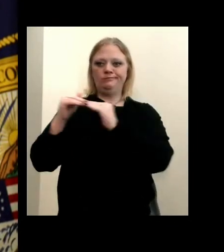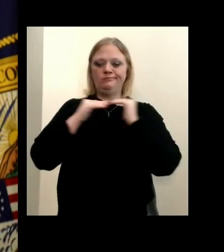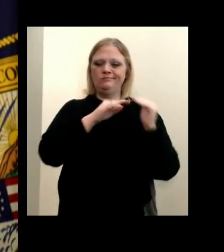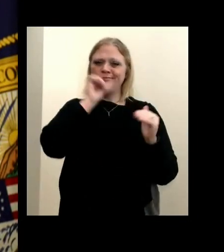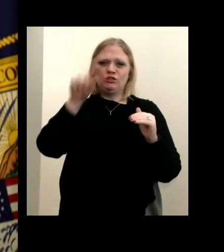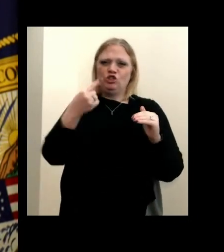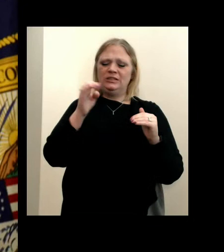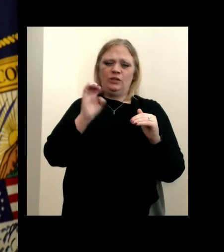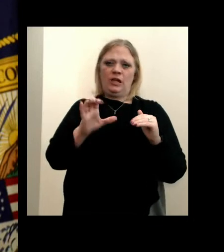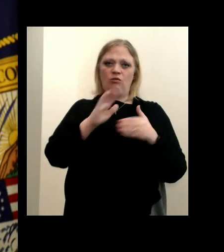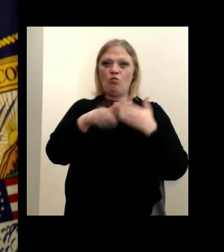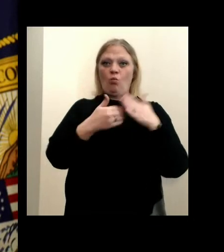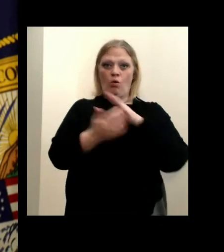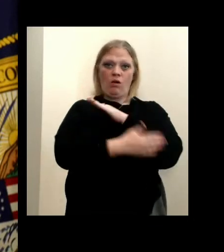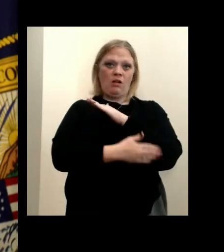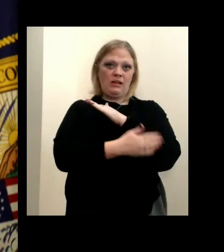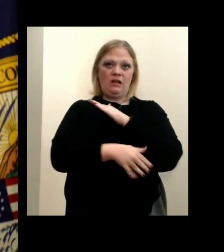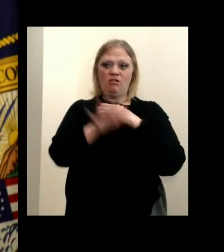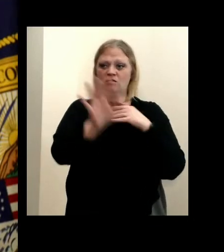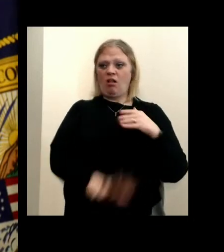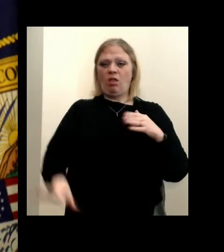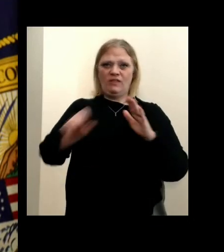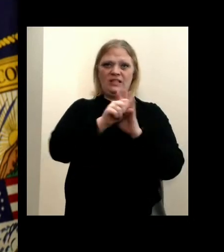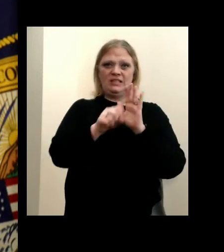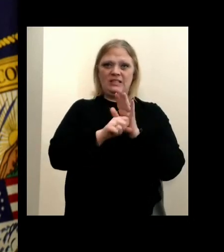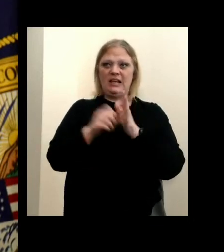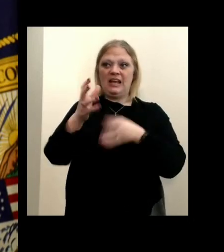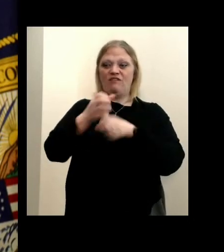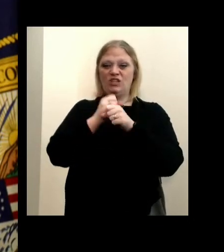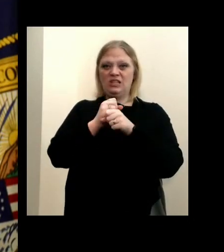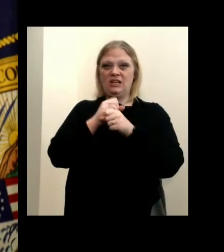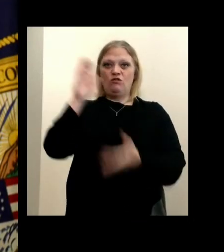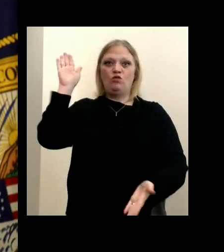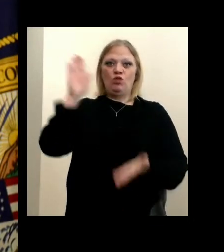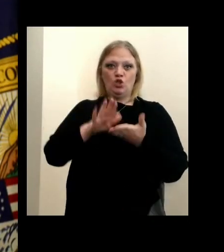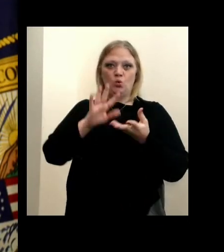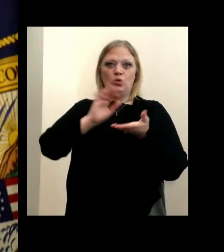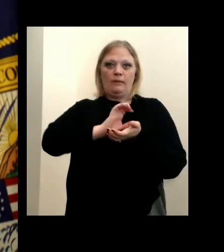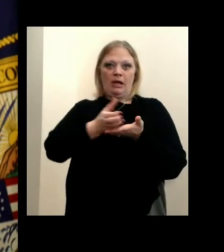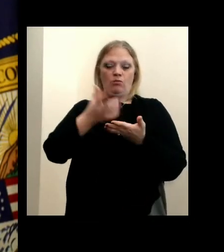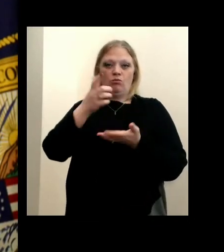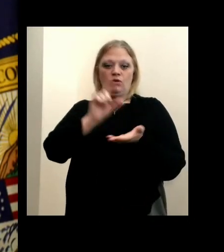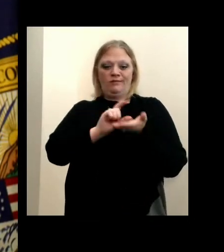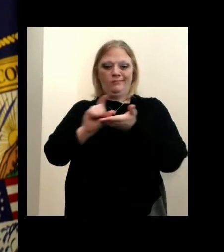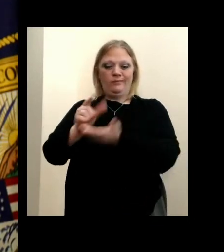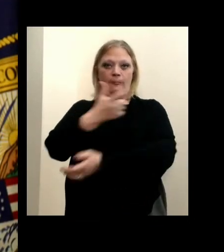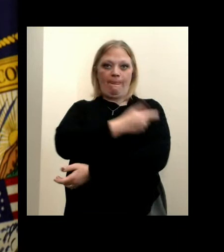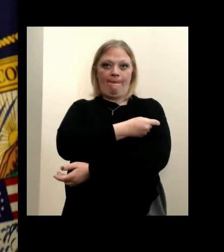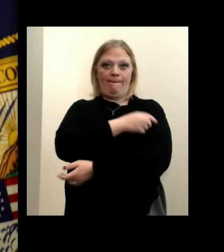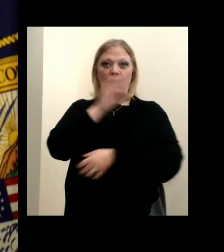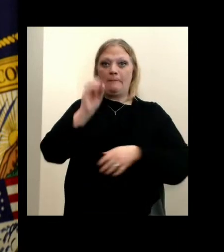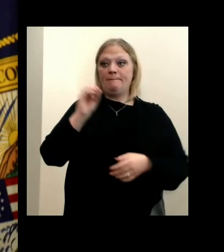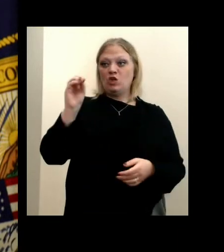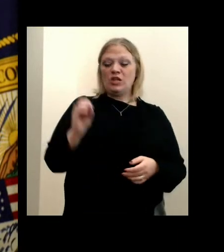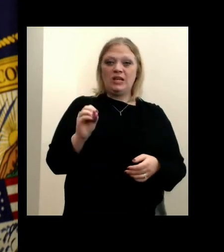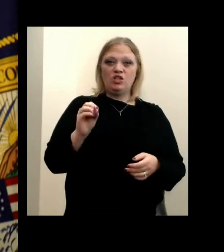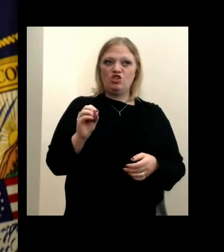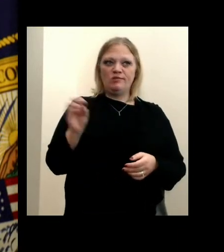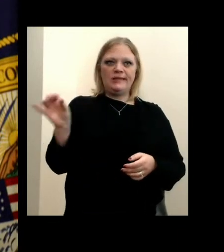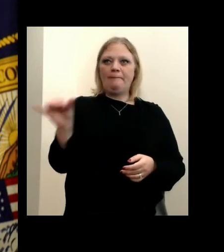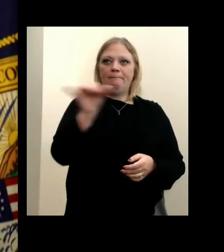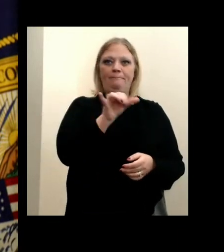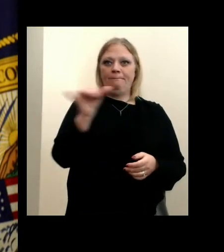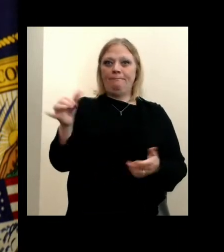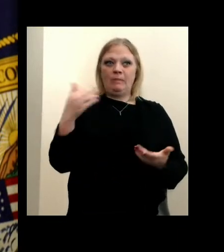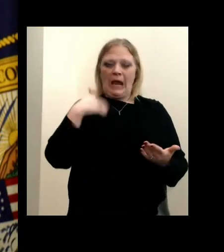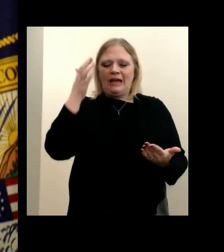counties in western New York and across New York State have received less doses, and the percentages are basically the same. I know